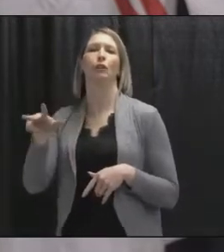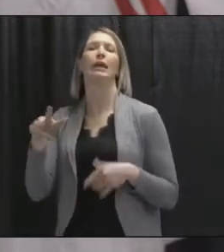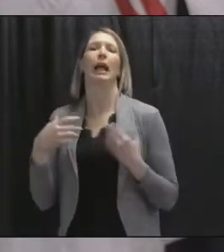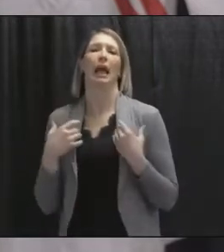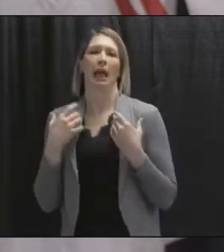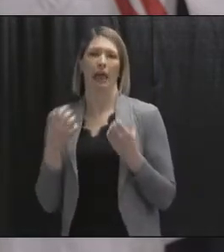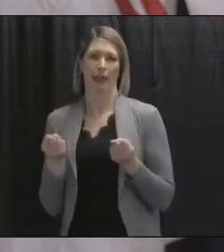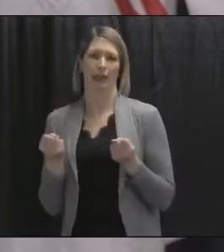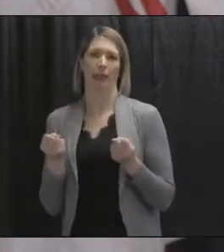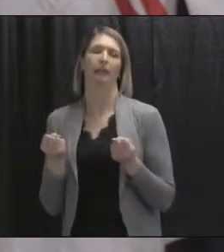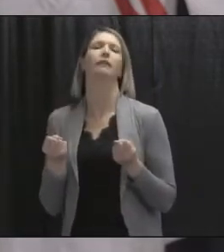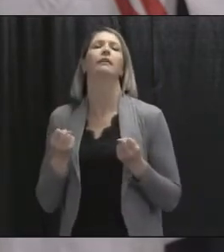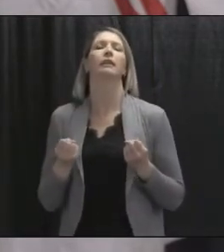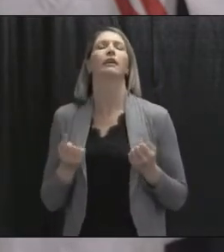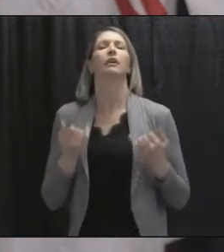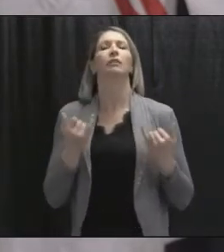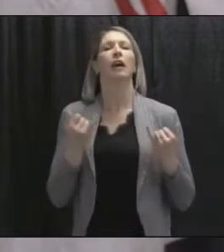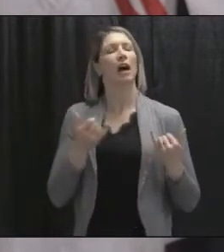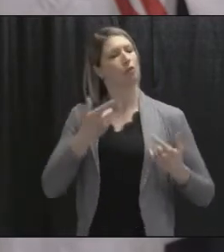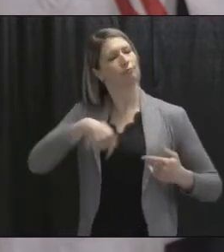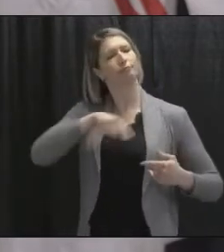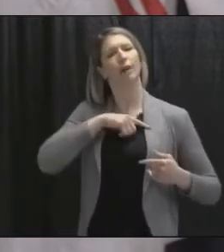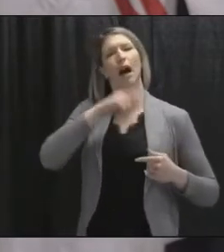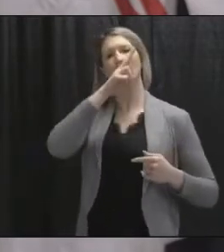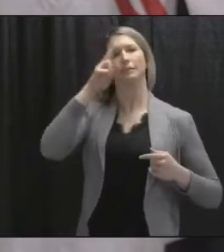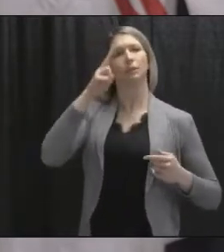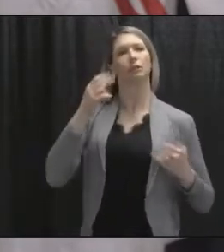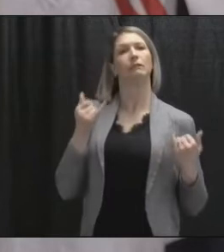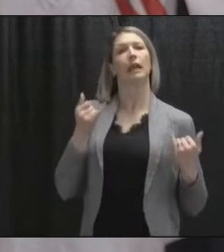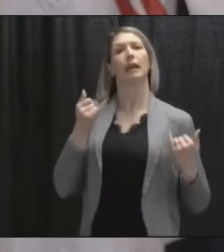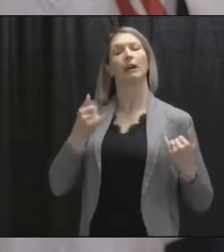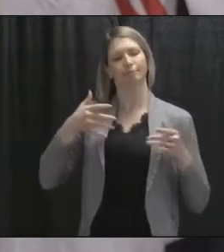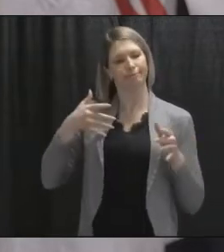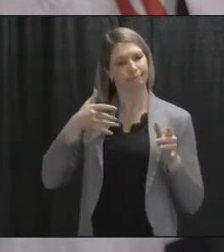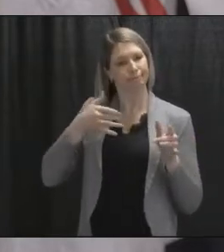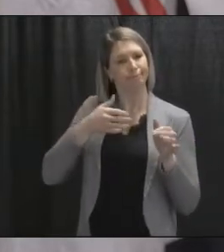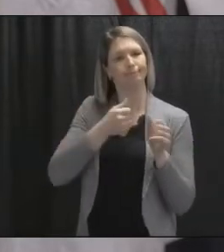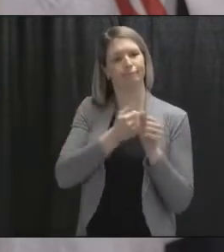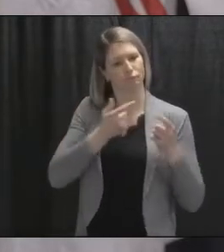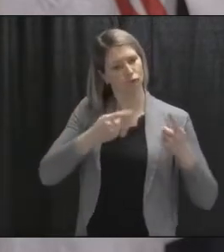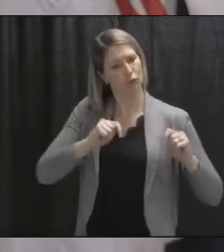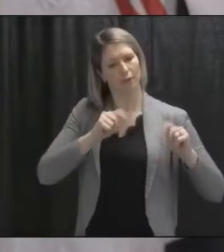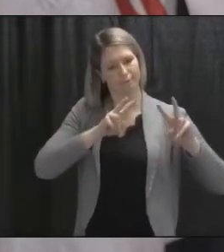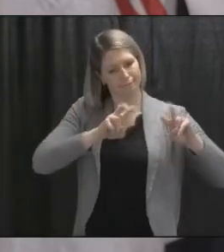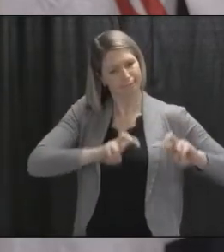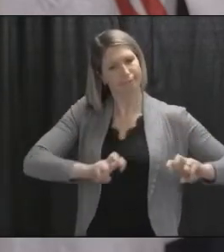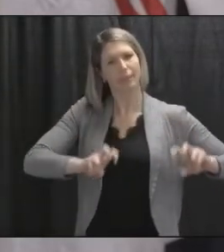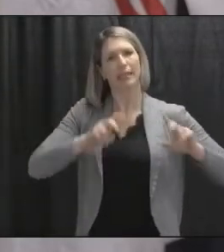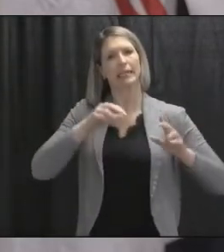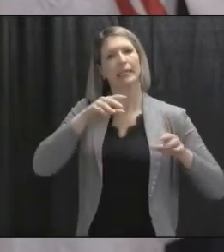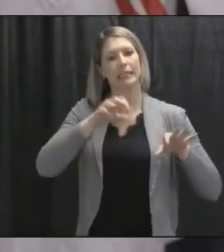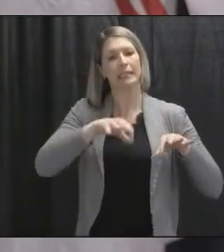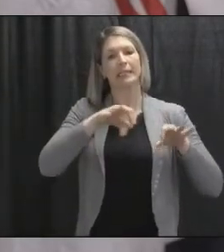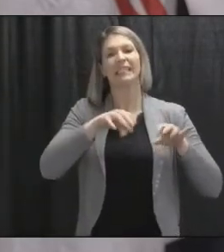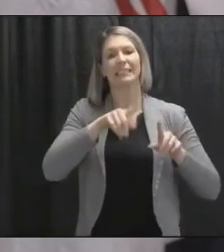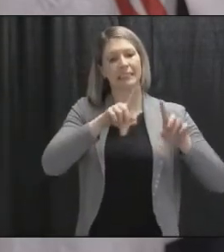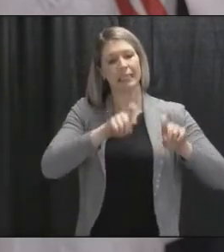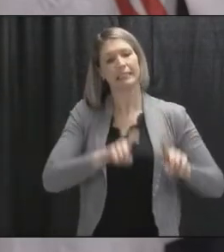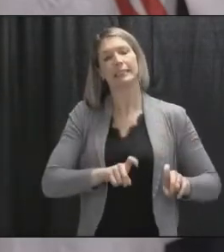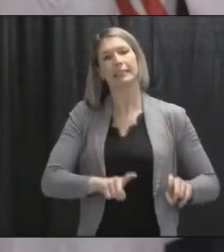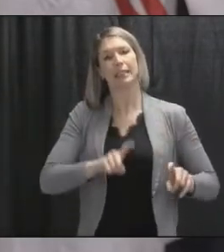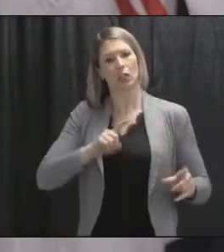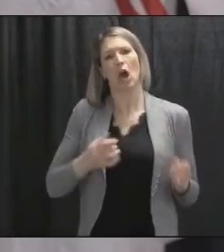ability and capacity to readily respond when needed. Last week, we updated the screening criteria for testing to include 2 or